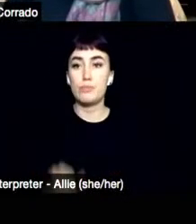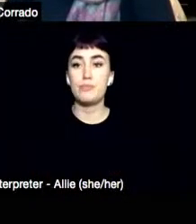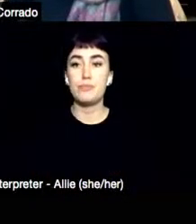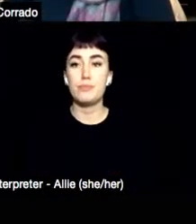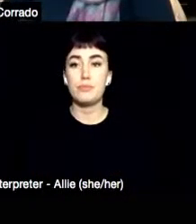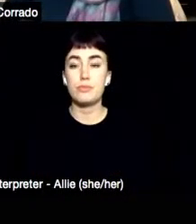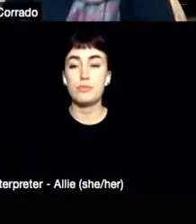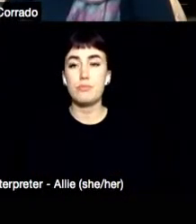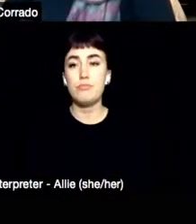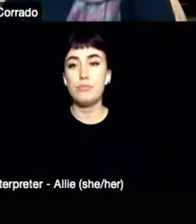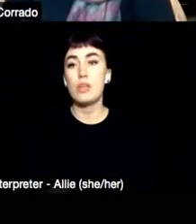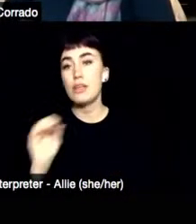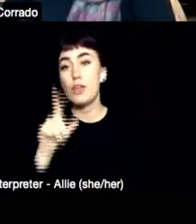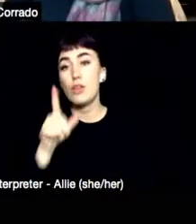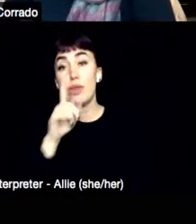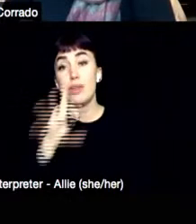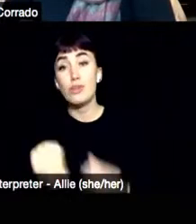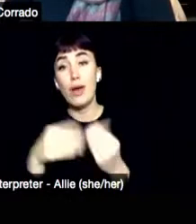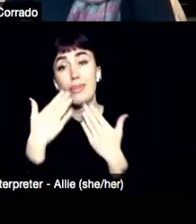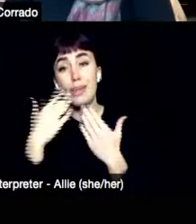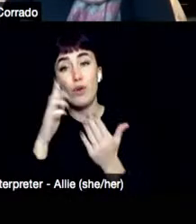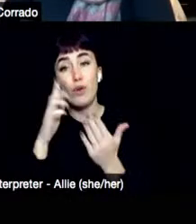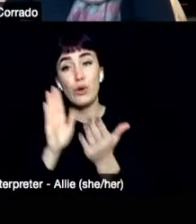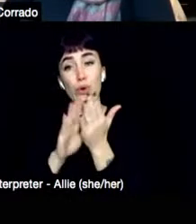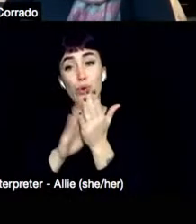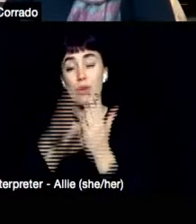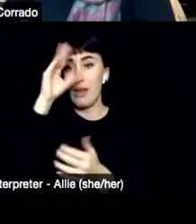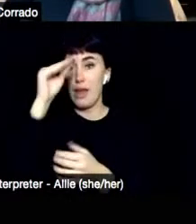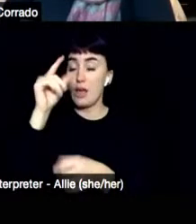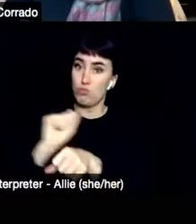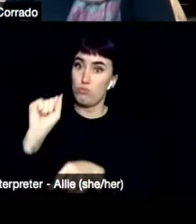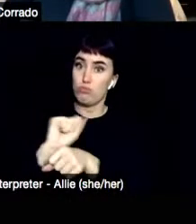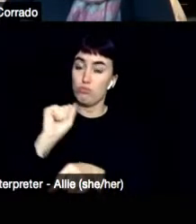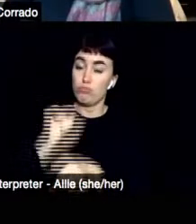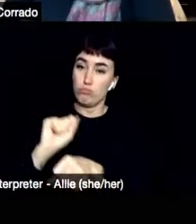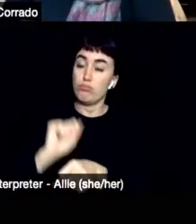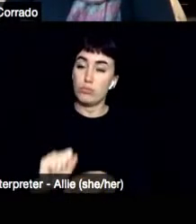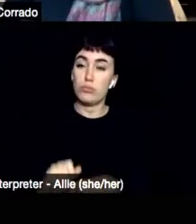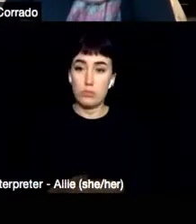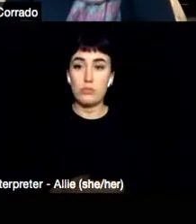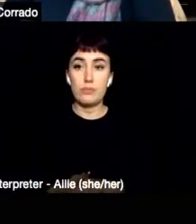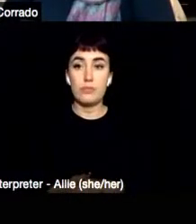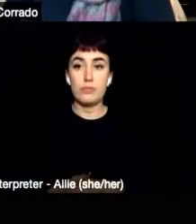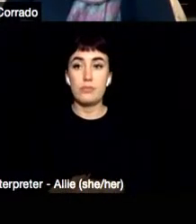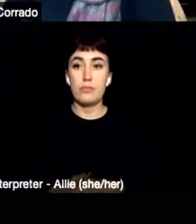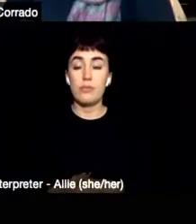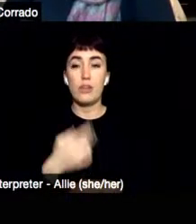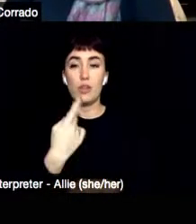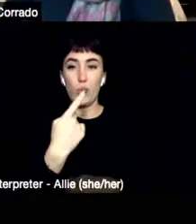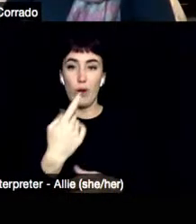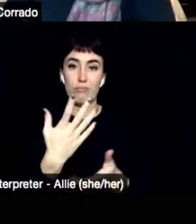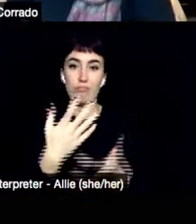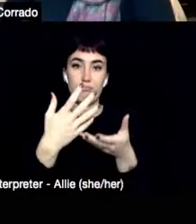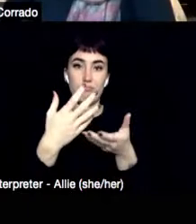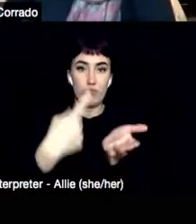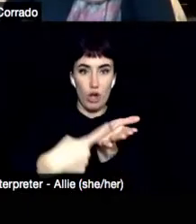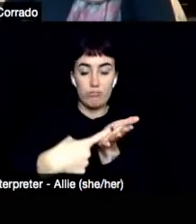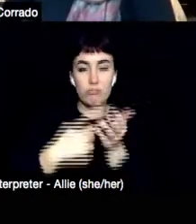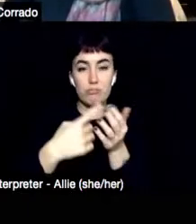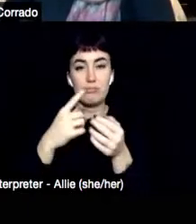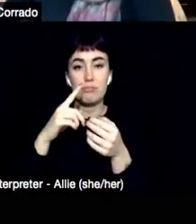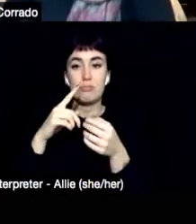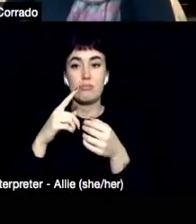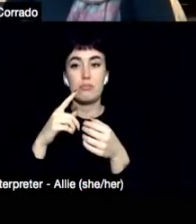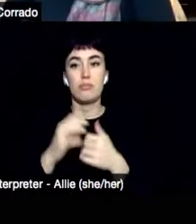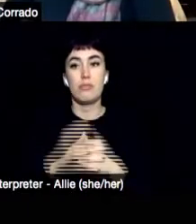Nothing really to add, Christine. Thank you for your kudos. The guys do work really hard. And you and I talked briefly how troubling